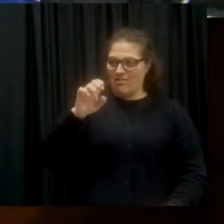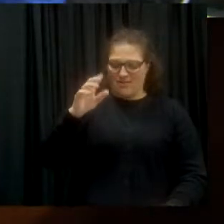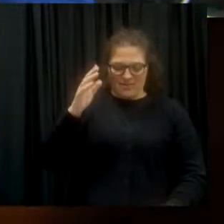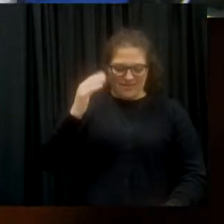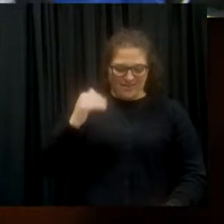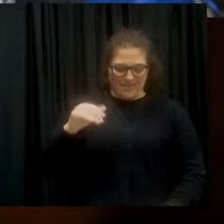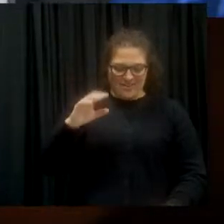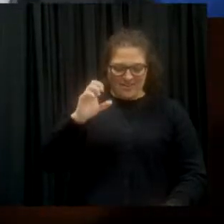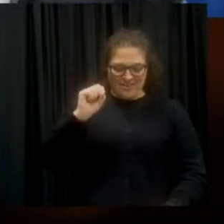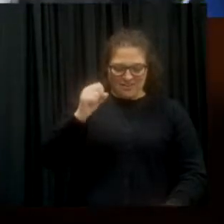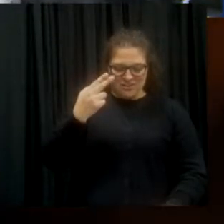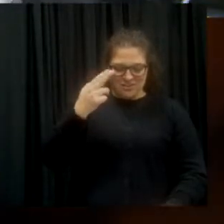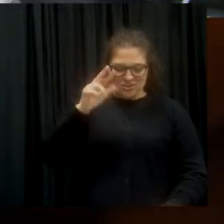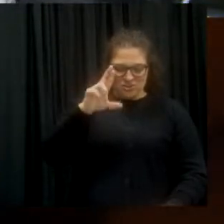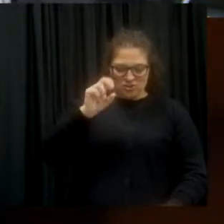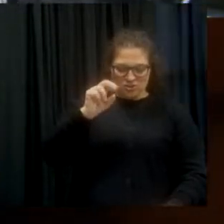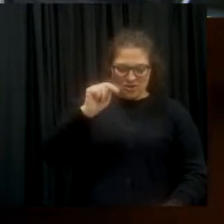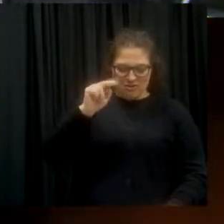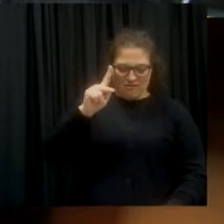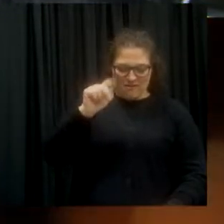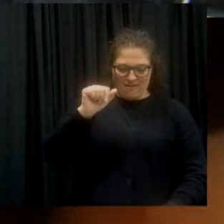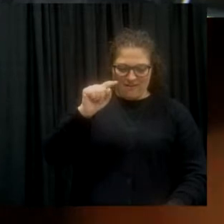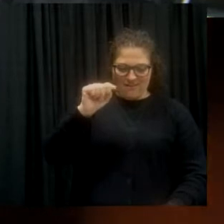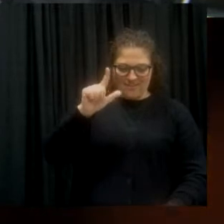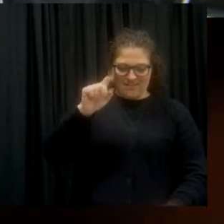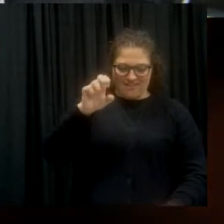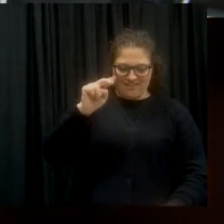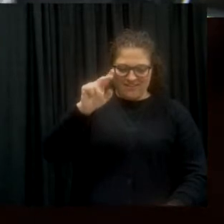Sharon Canalita, Manu Lutila.